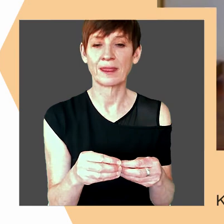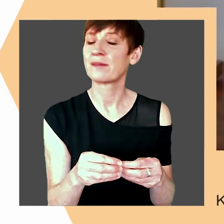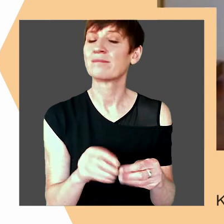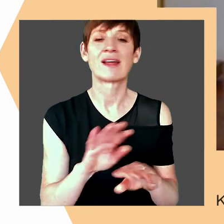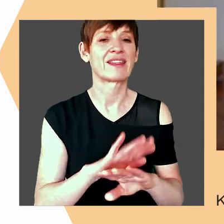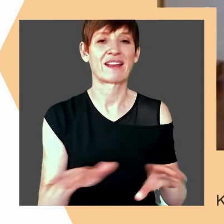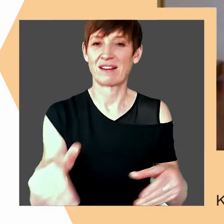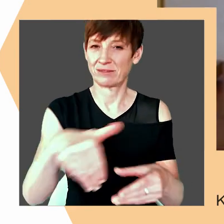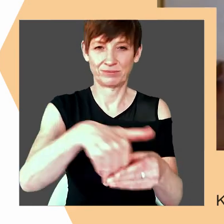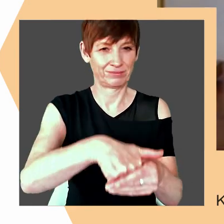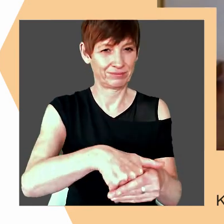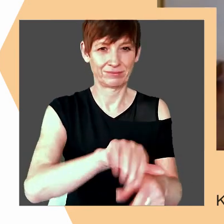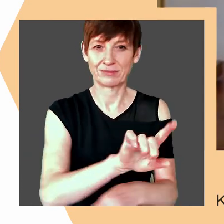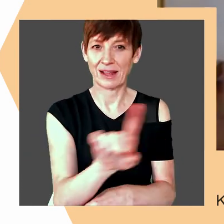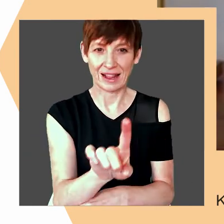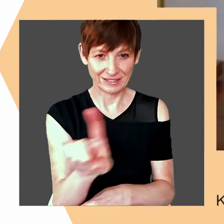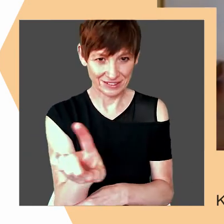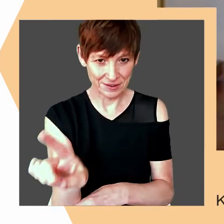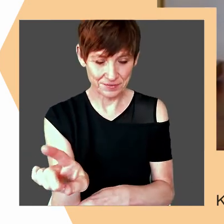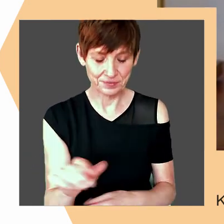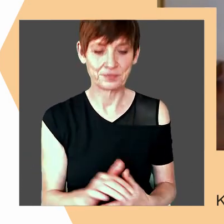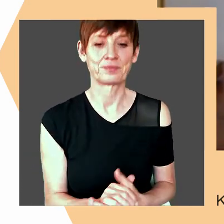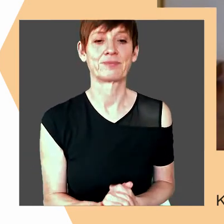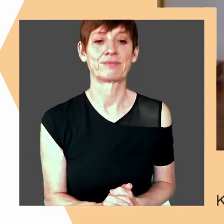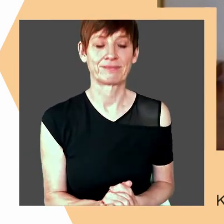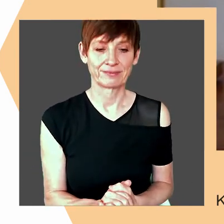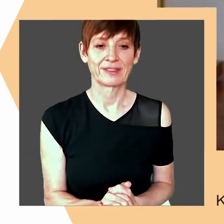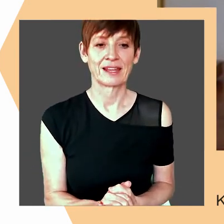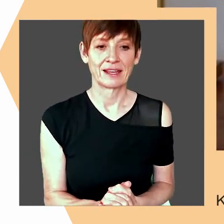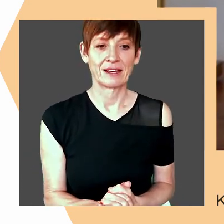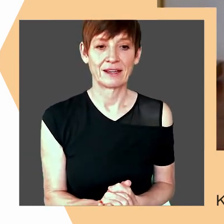join us on the call later on. So